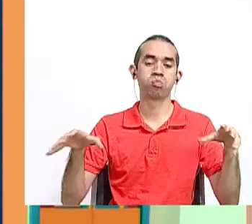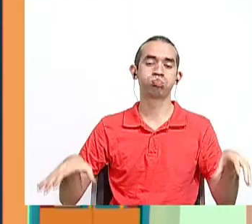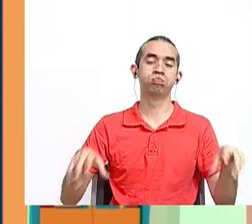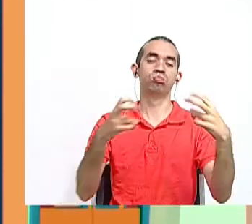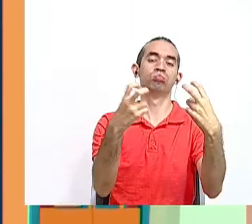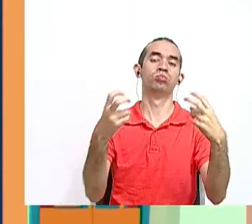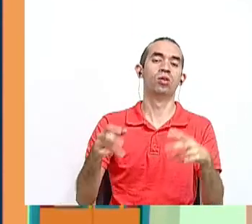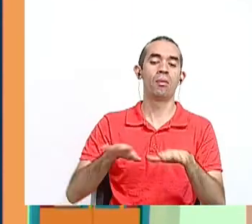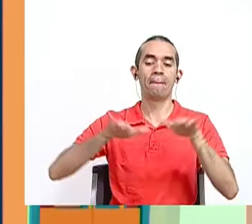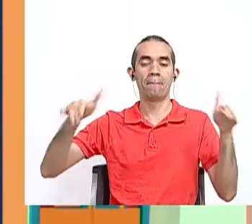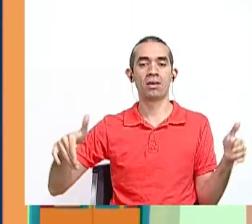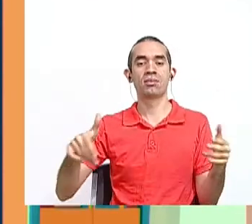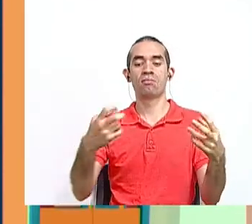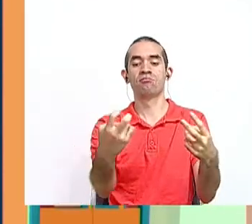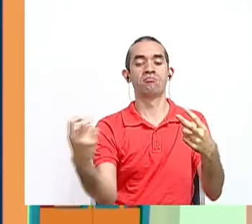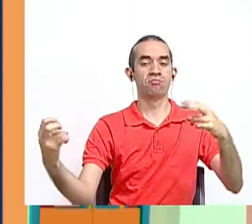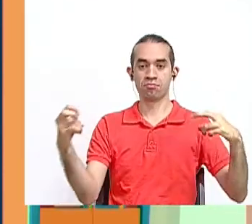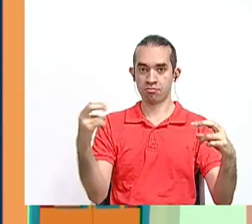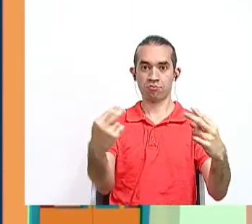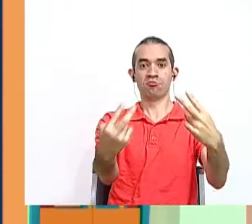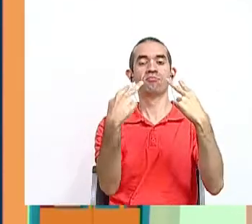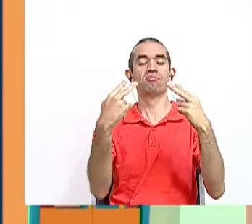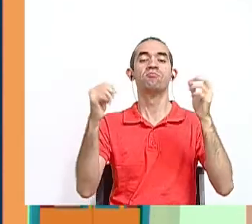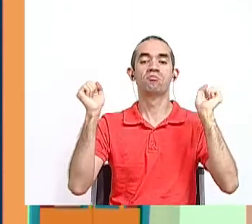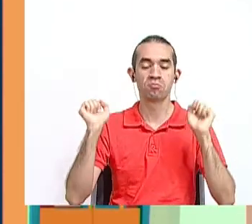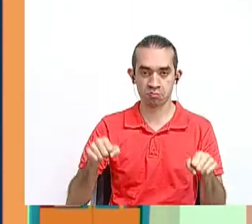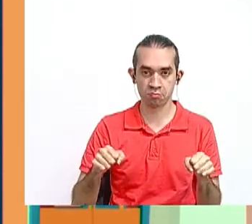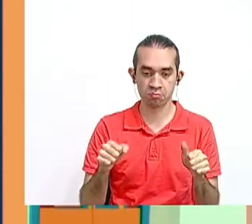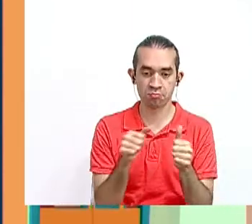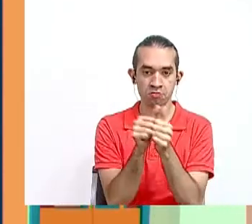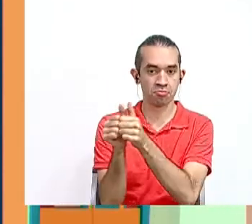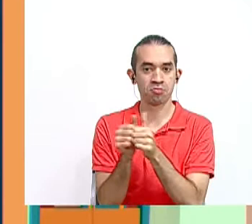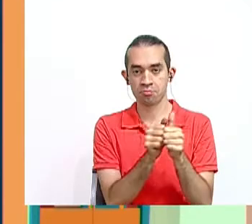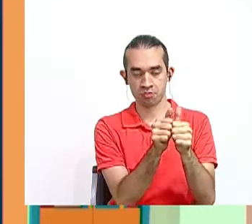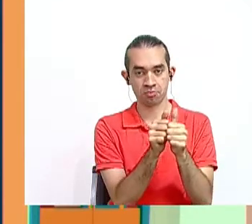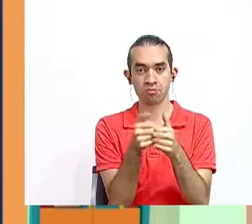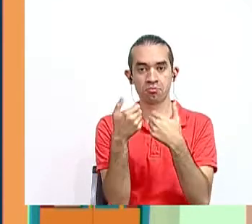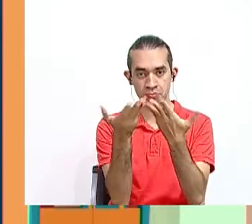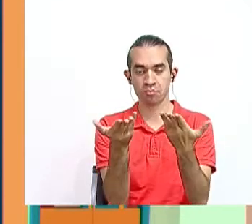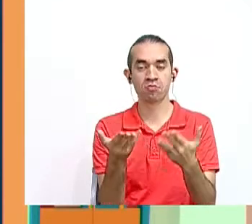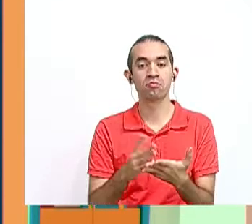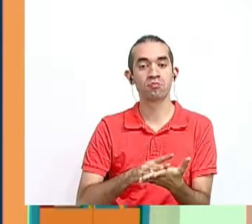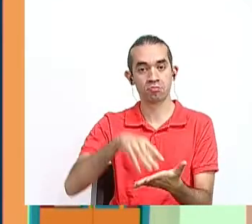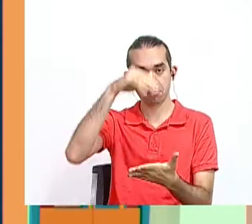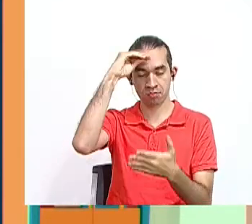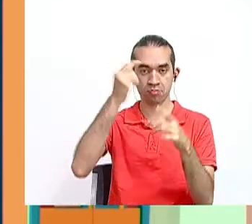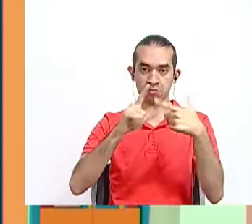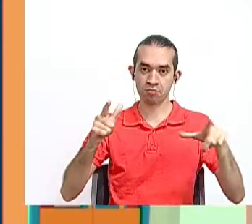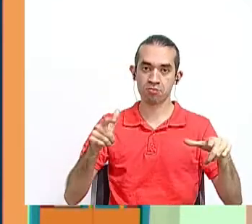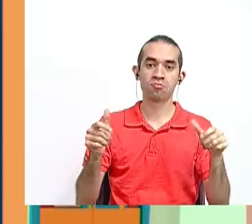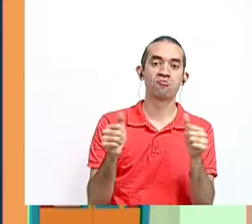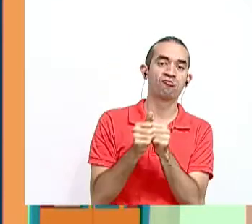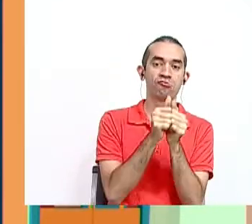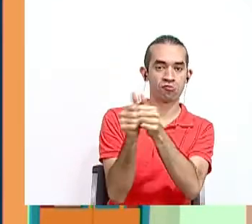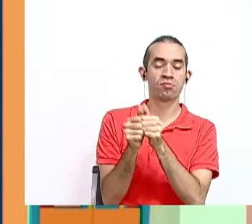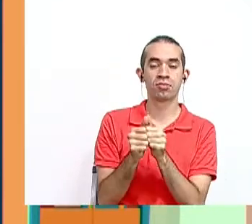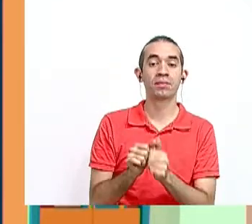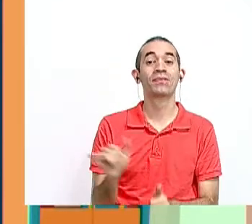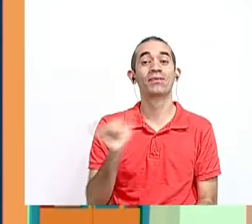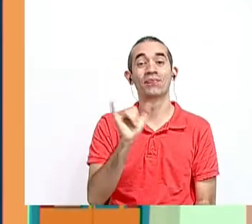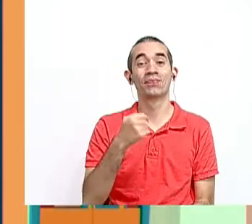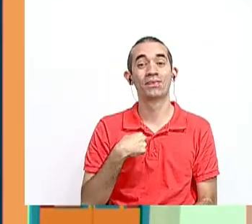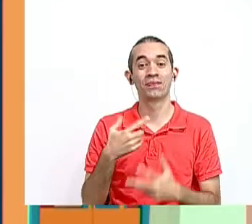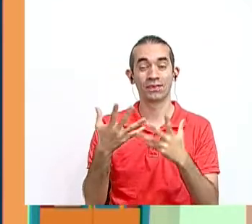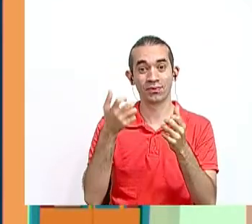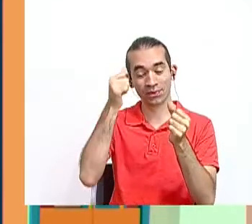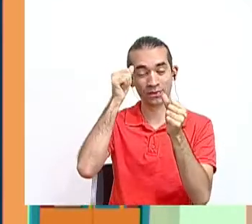front of the table where you are, and they can actually be together with you and learn the language together. Also, I want just